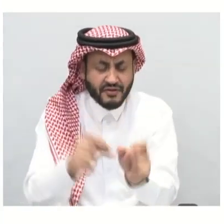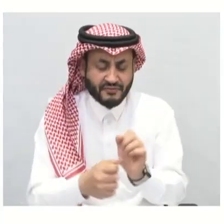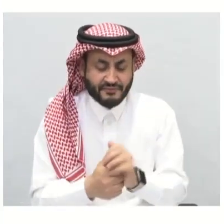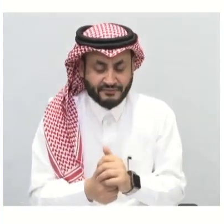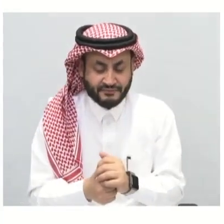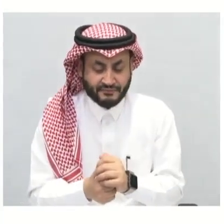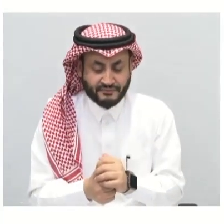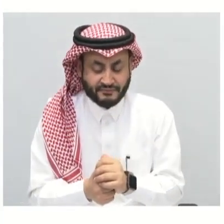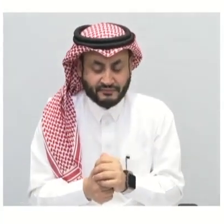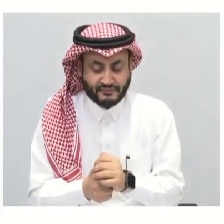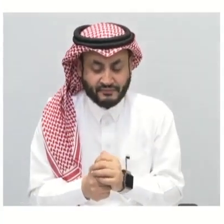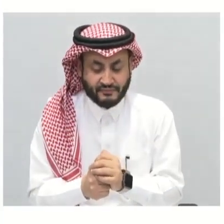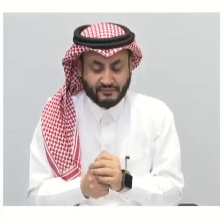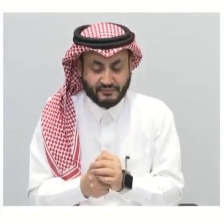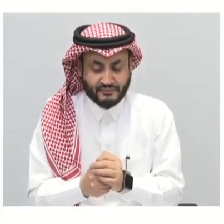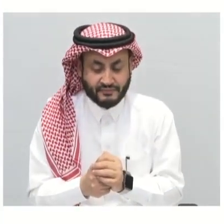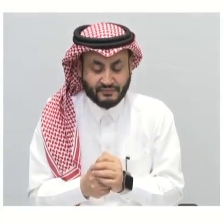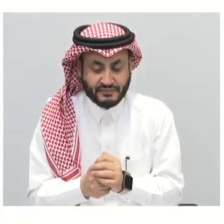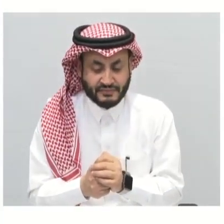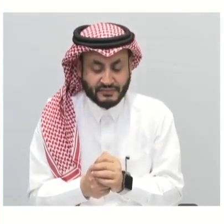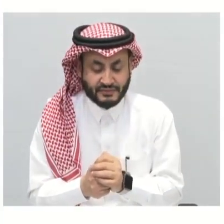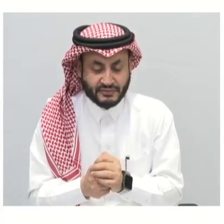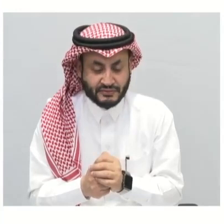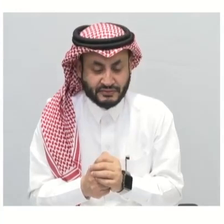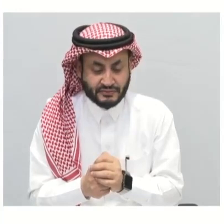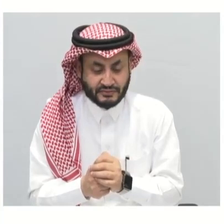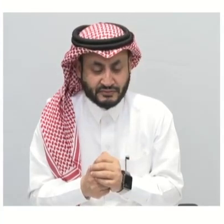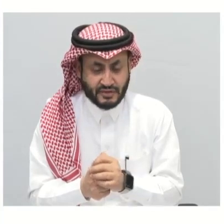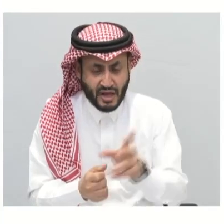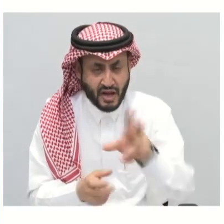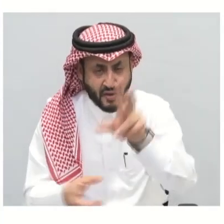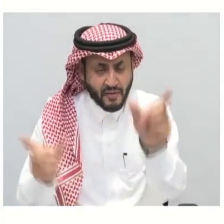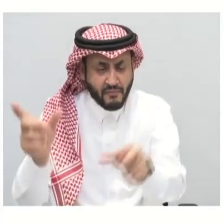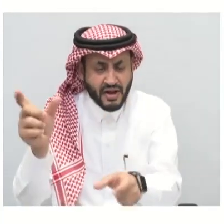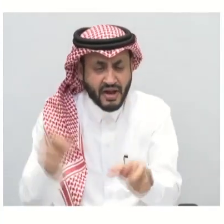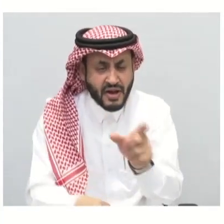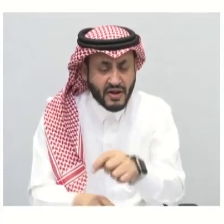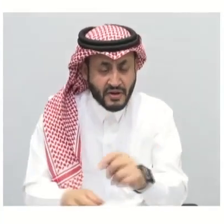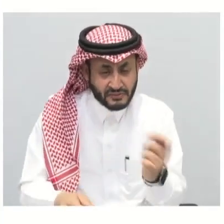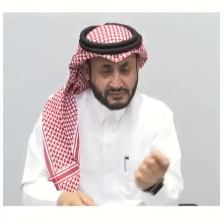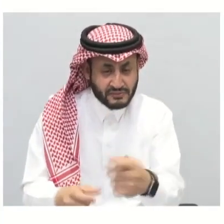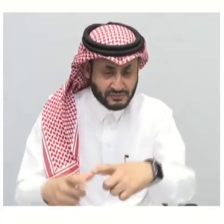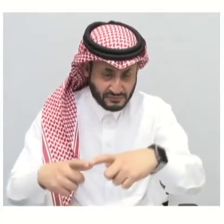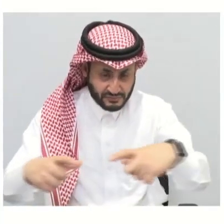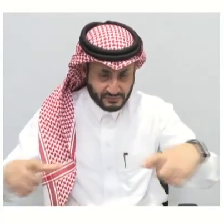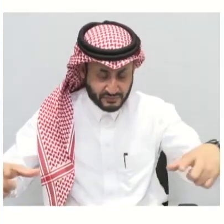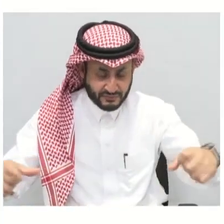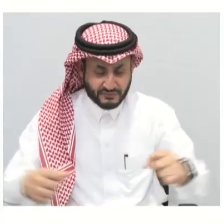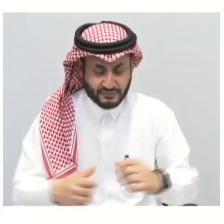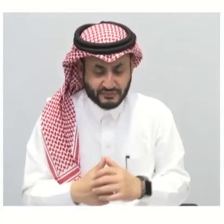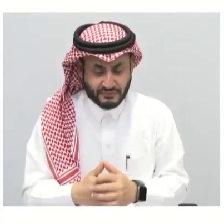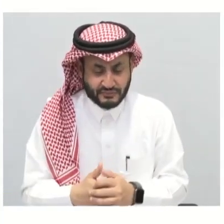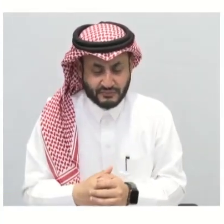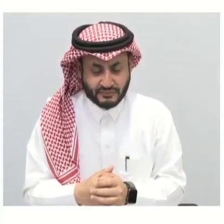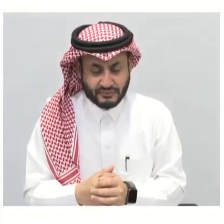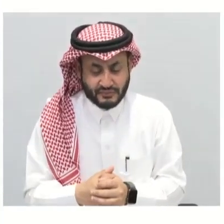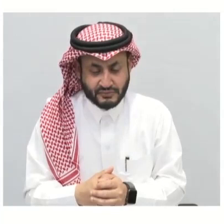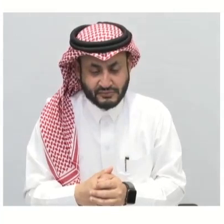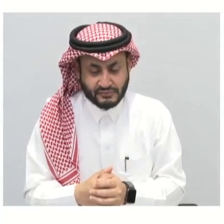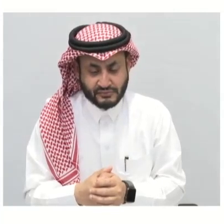a party after the ceremony. So he has many things to do this week. Look at Gassim's